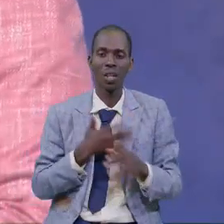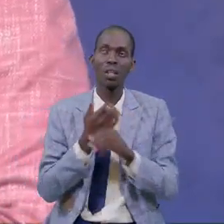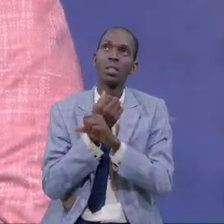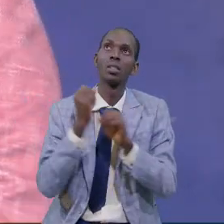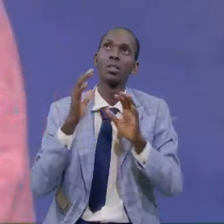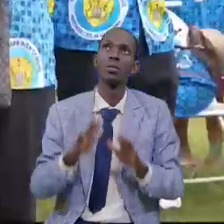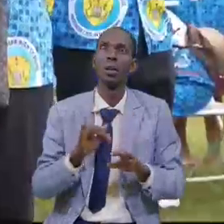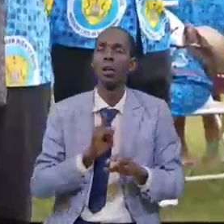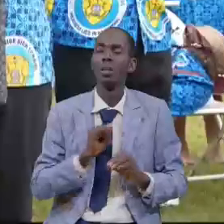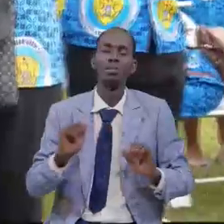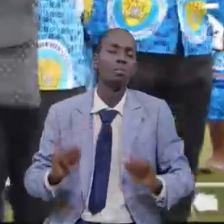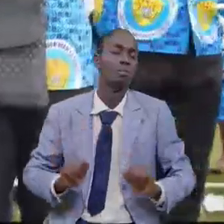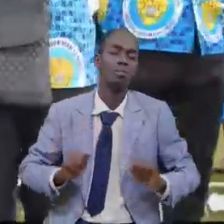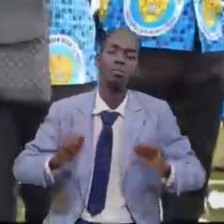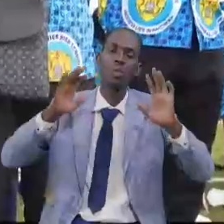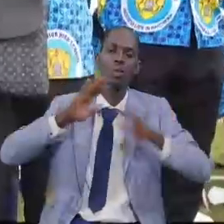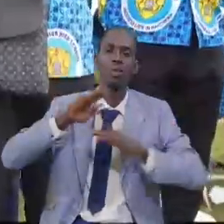all.